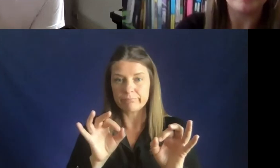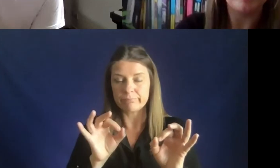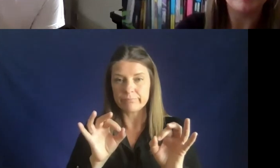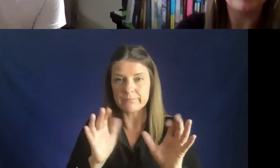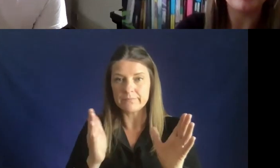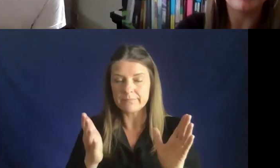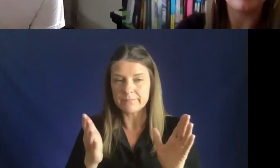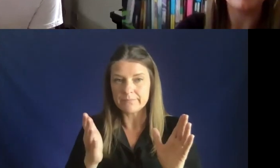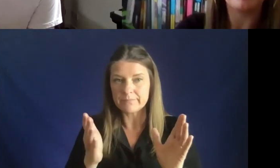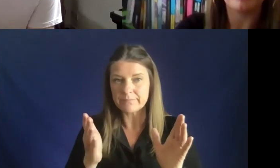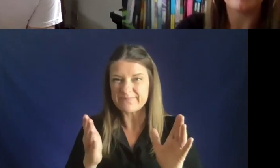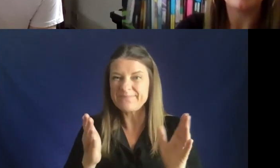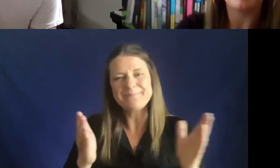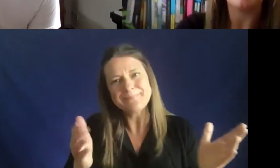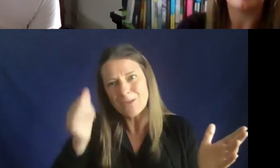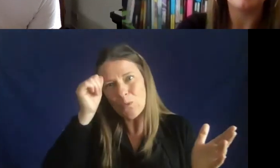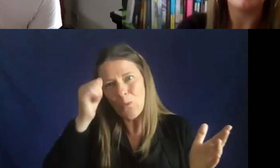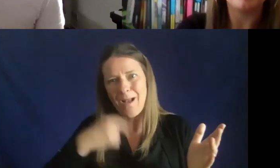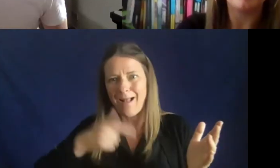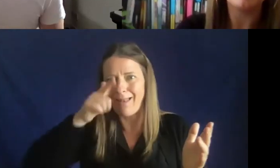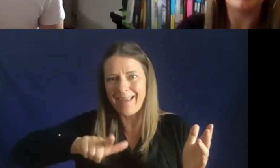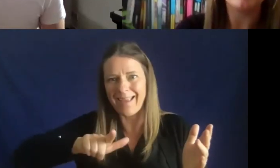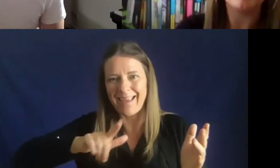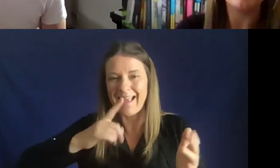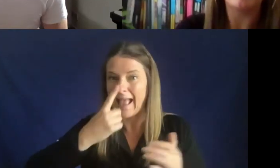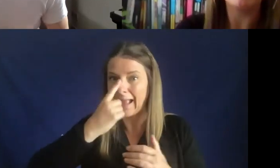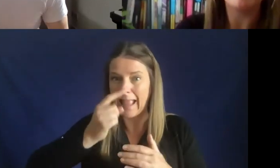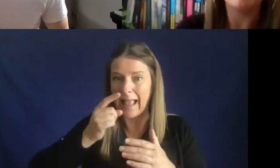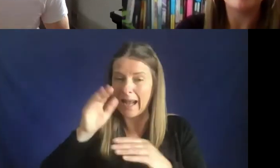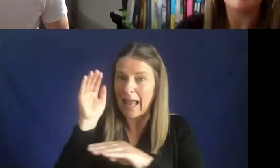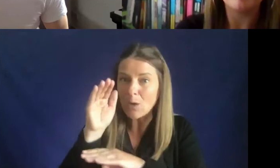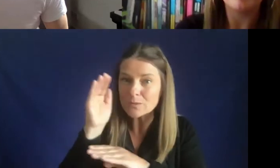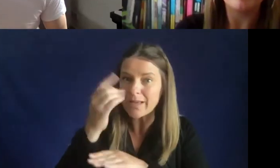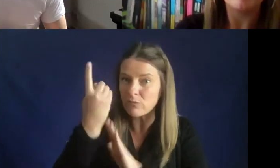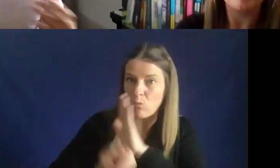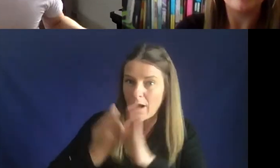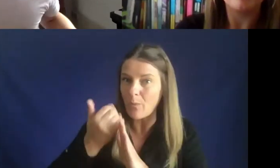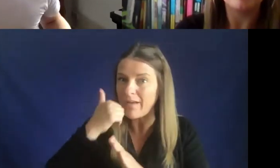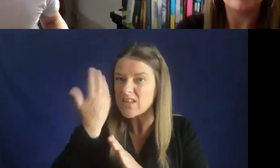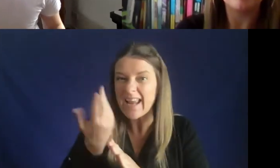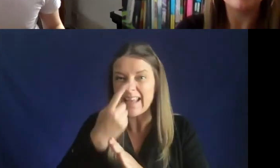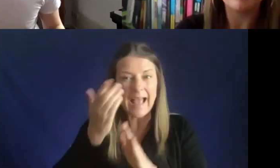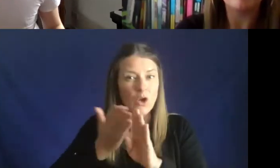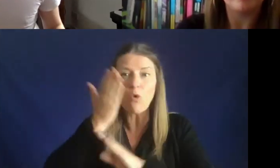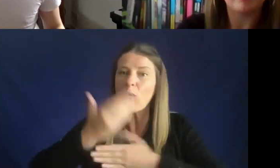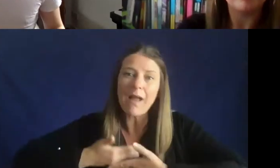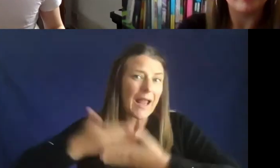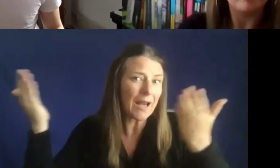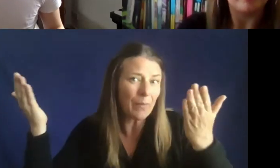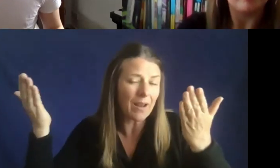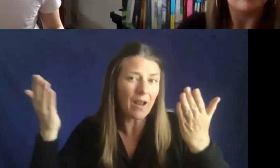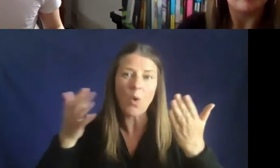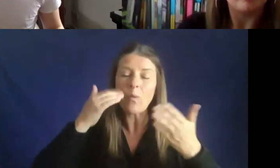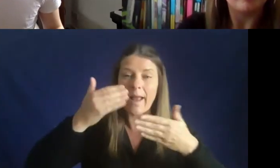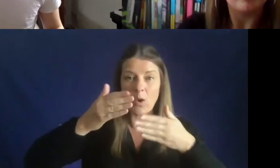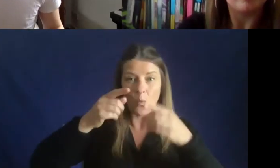we can also go outside for an hour a day, but when we go outside we can go anywhere we want, and when we open our window we can fully open our window.